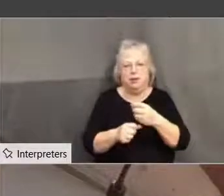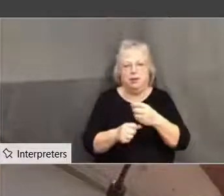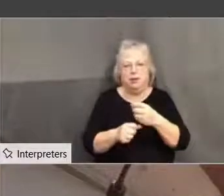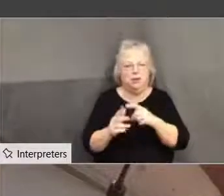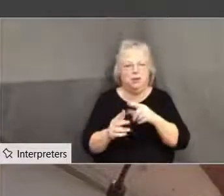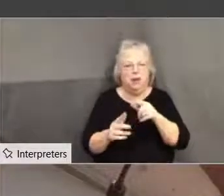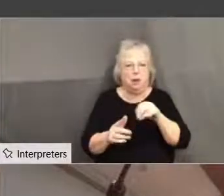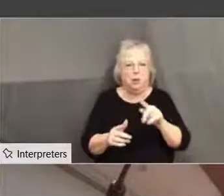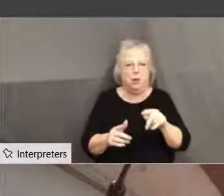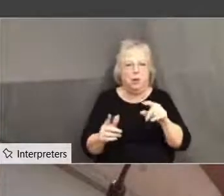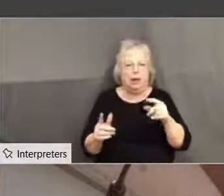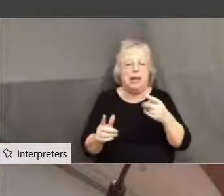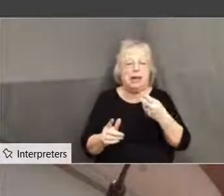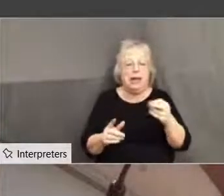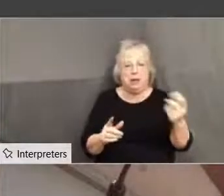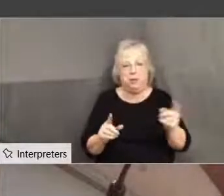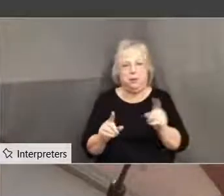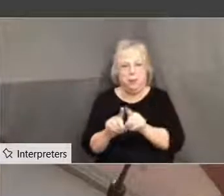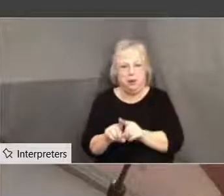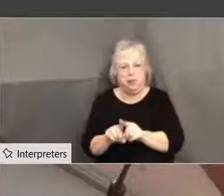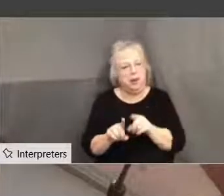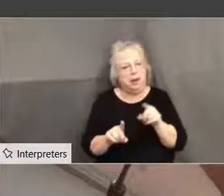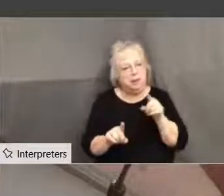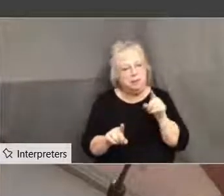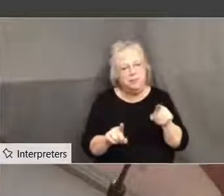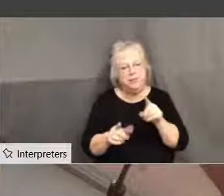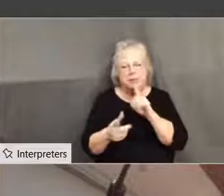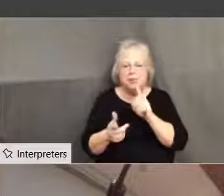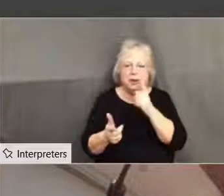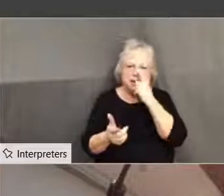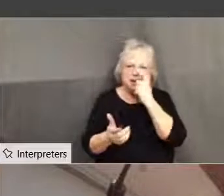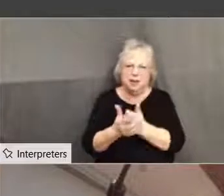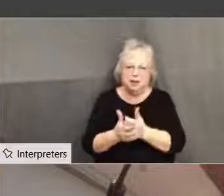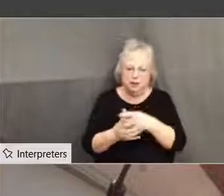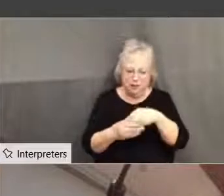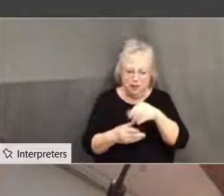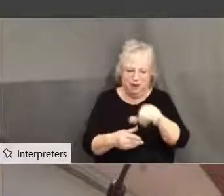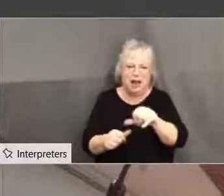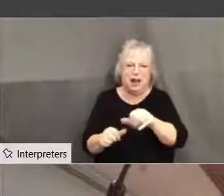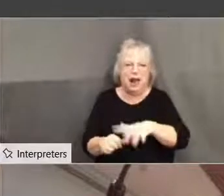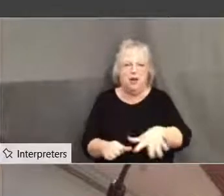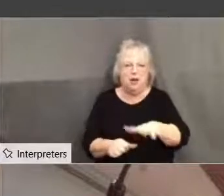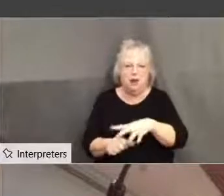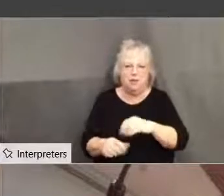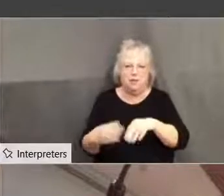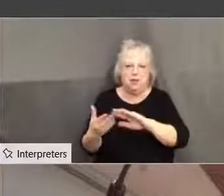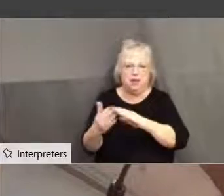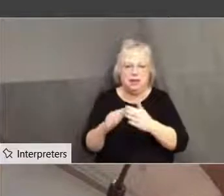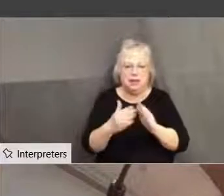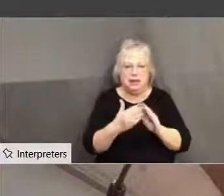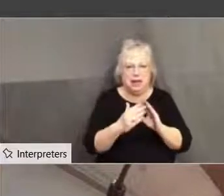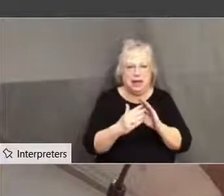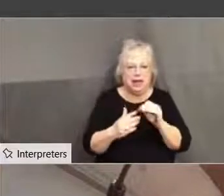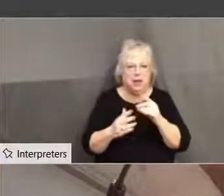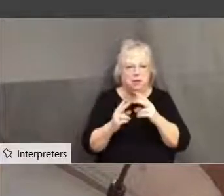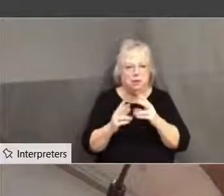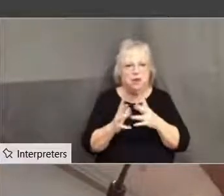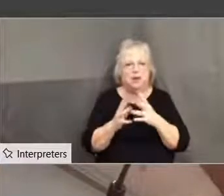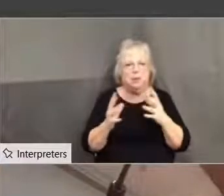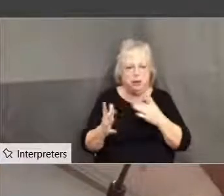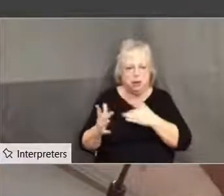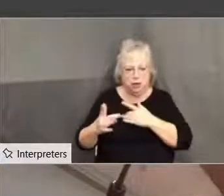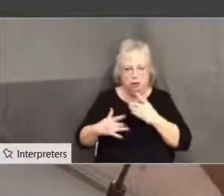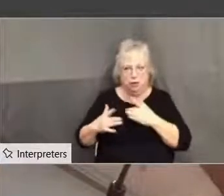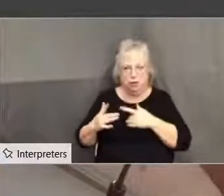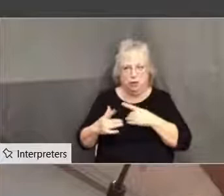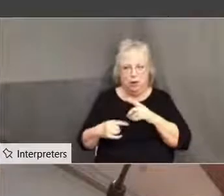was with me. He really took an interest in that area of our city and with the kids, and was very much concerned